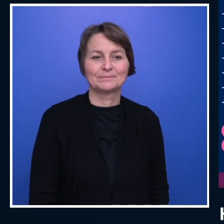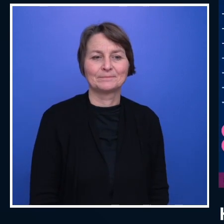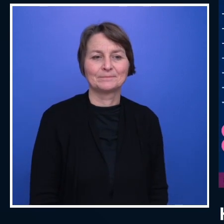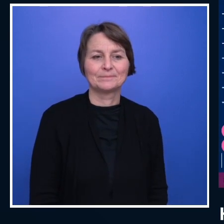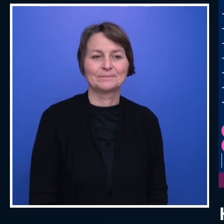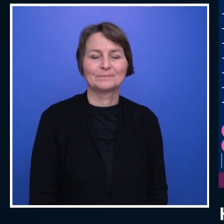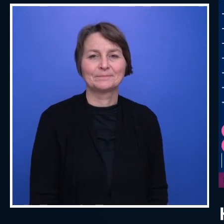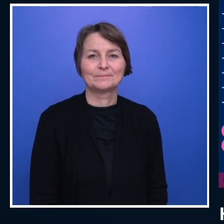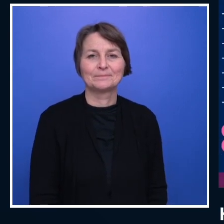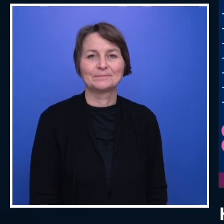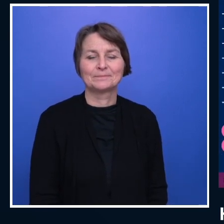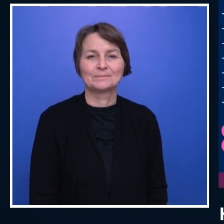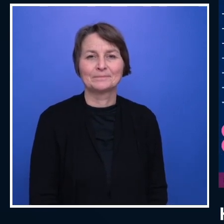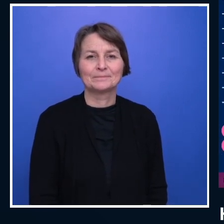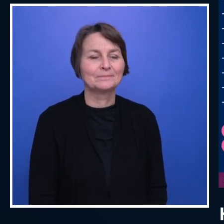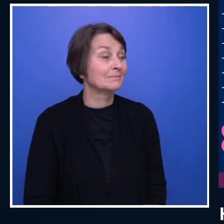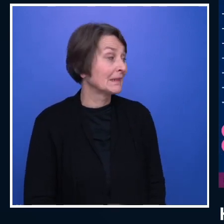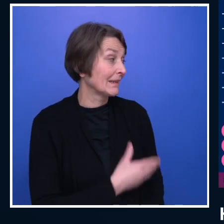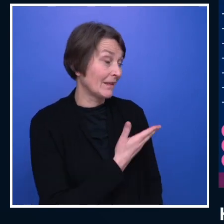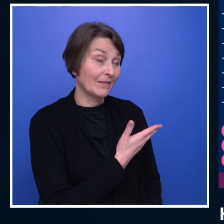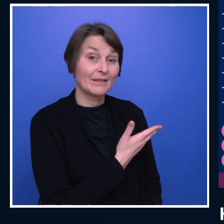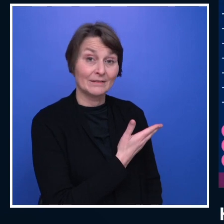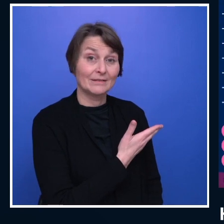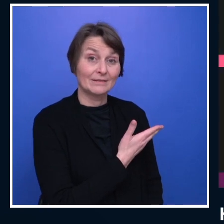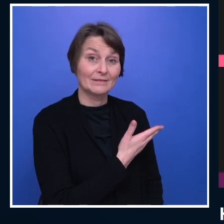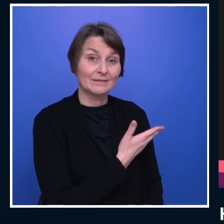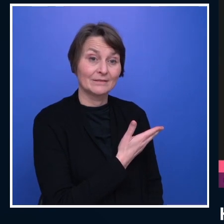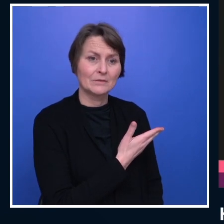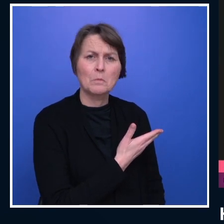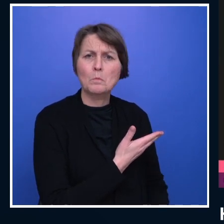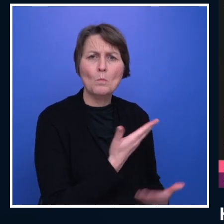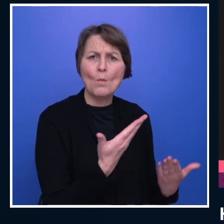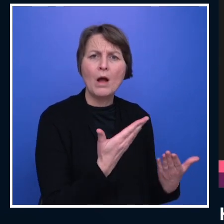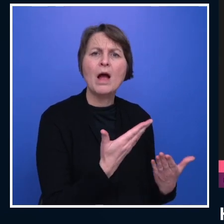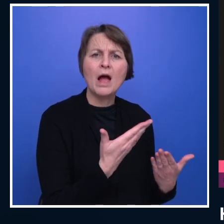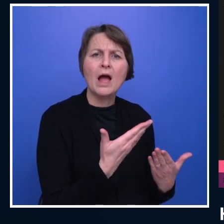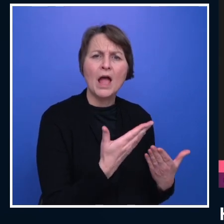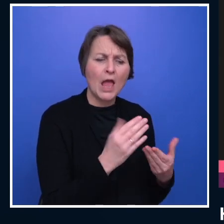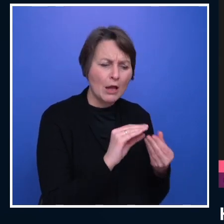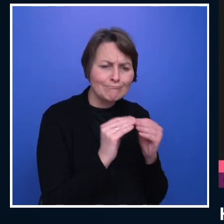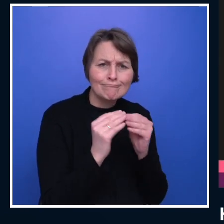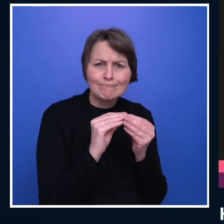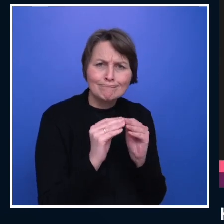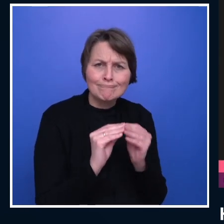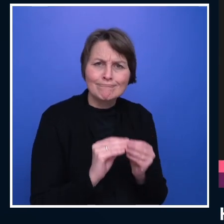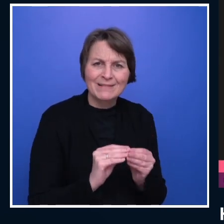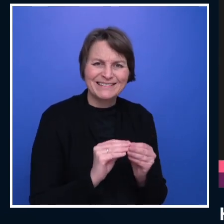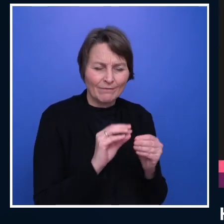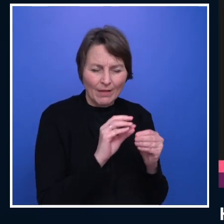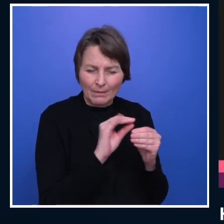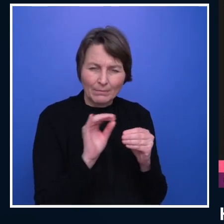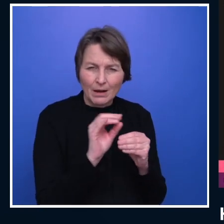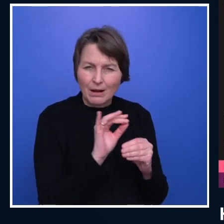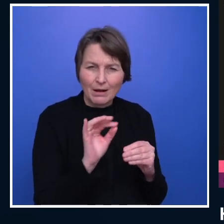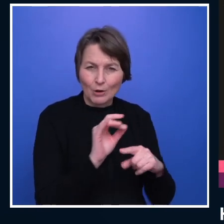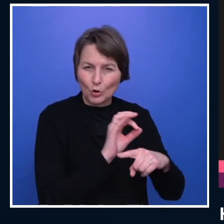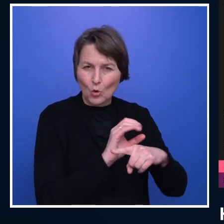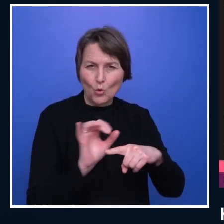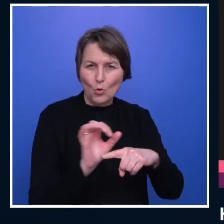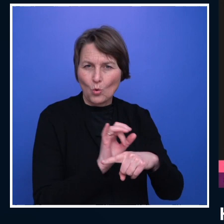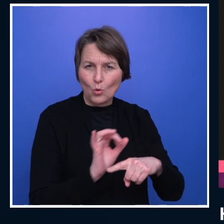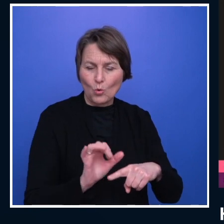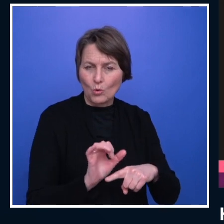So that Docker file I actually used for development, but I didn't feel strongly about doing it